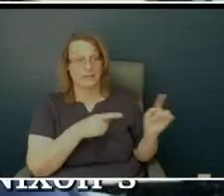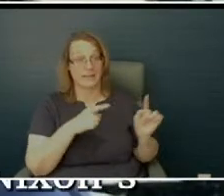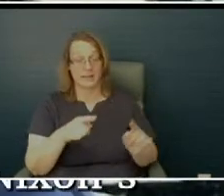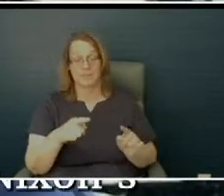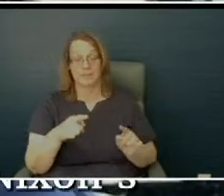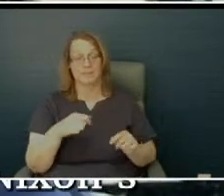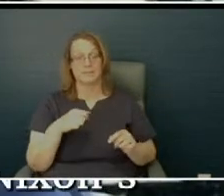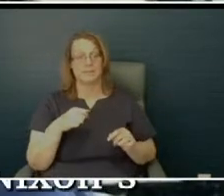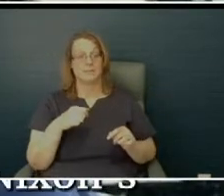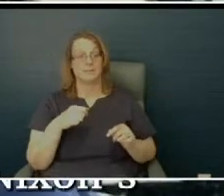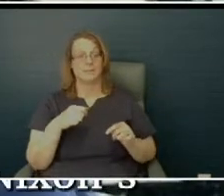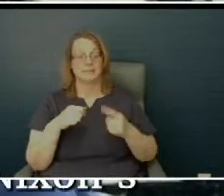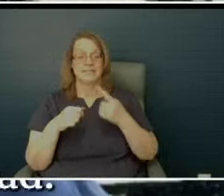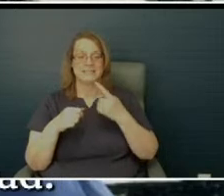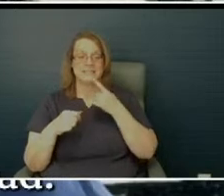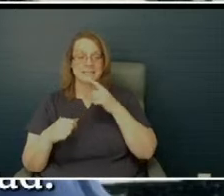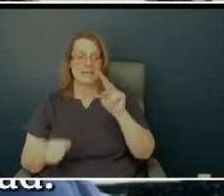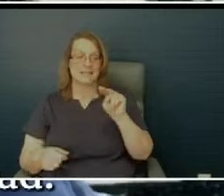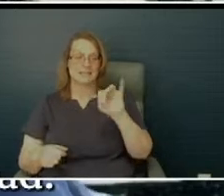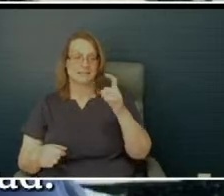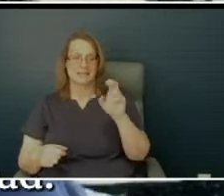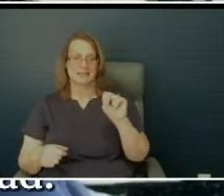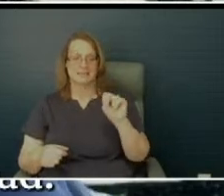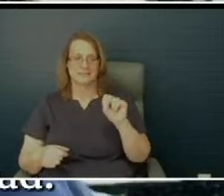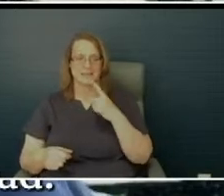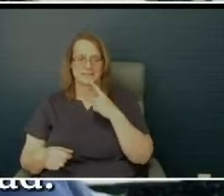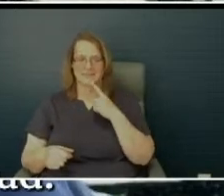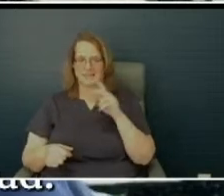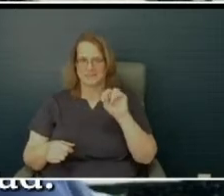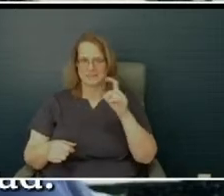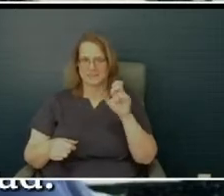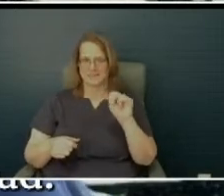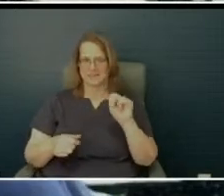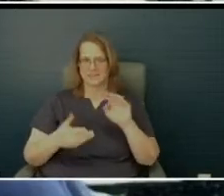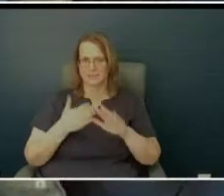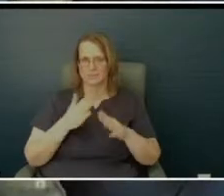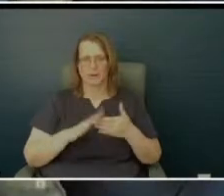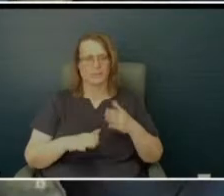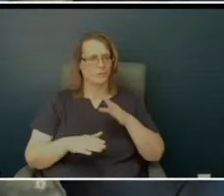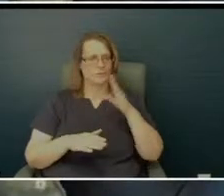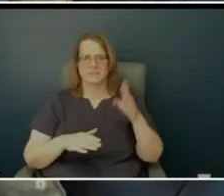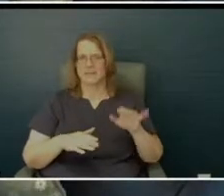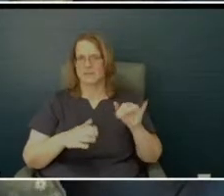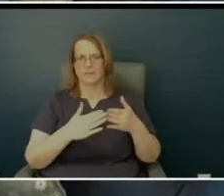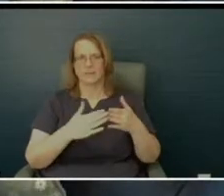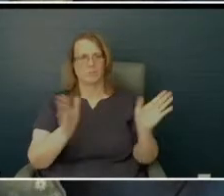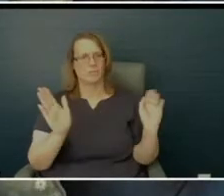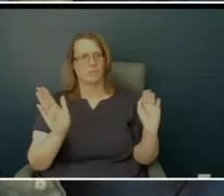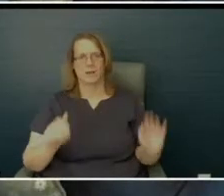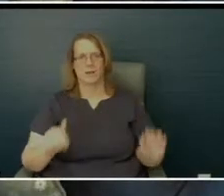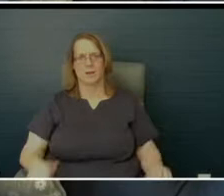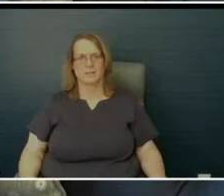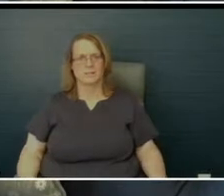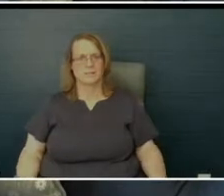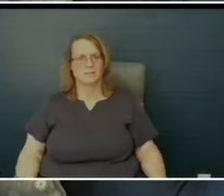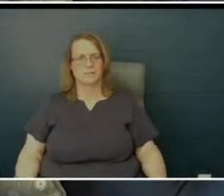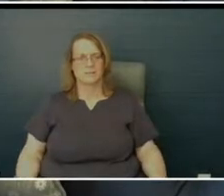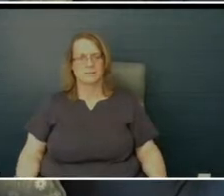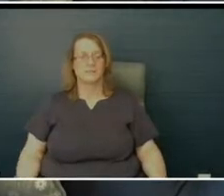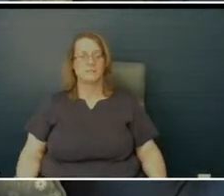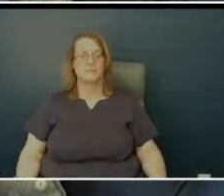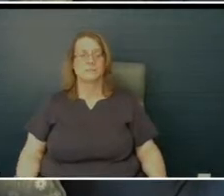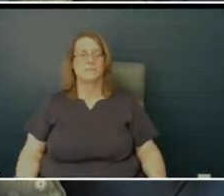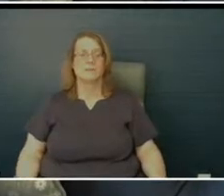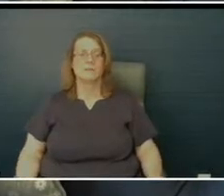Nixon, and I said Nixon's pardon was never nearly that broad. And are you aware of any members